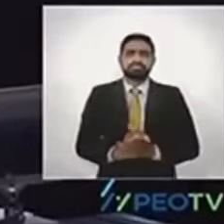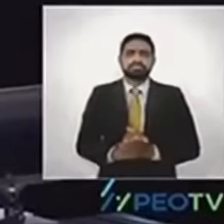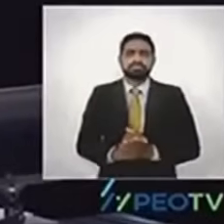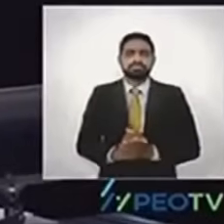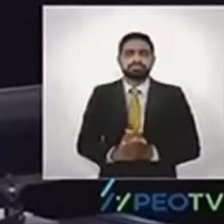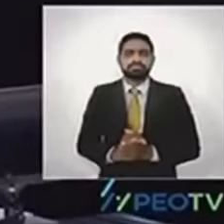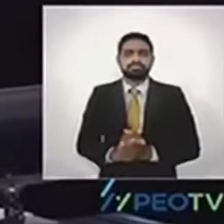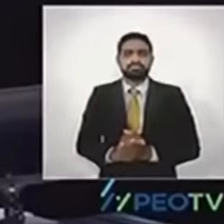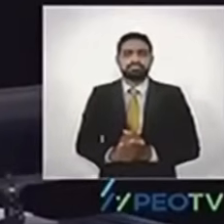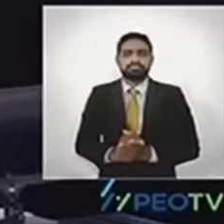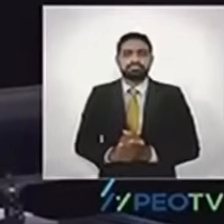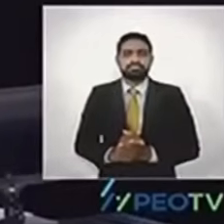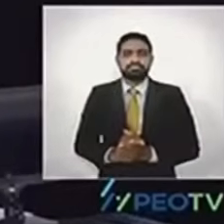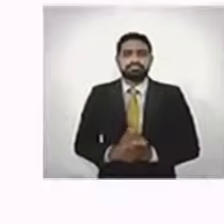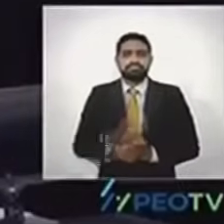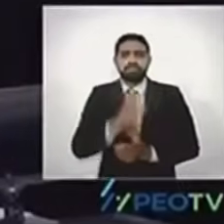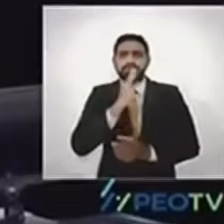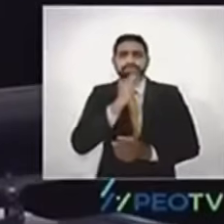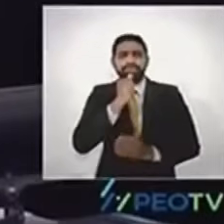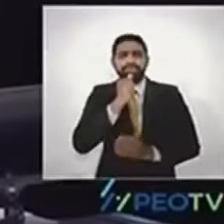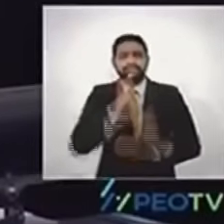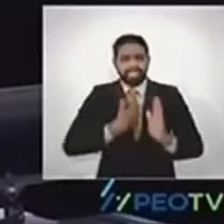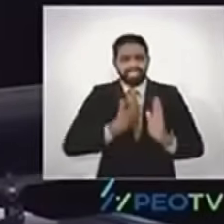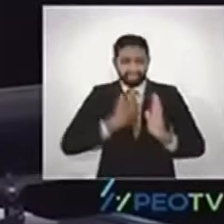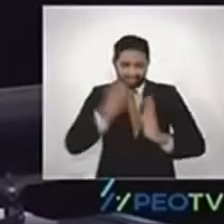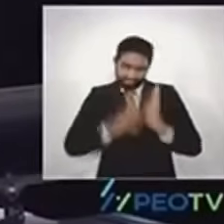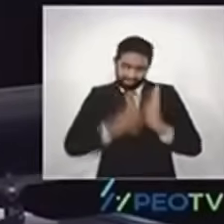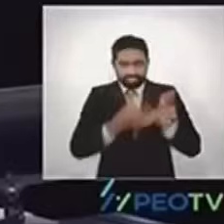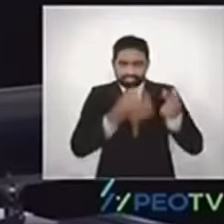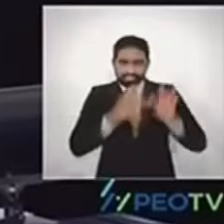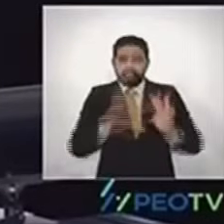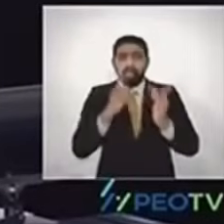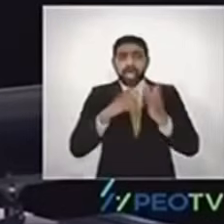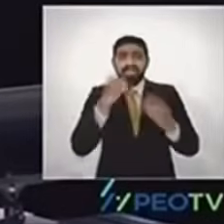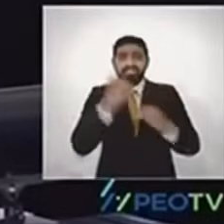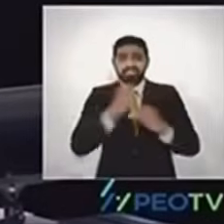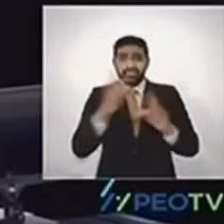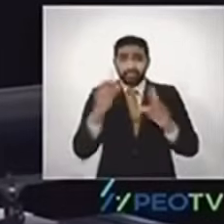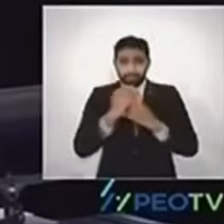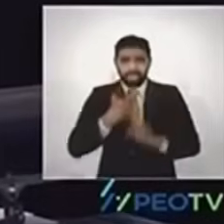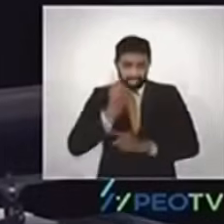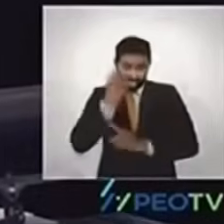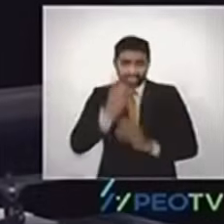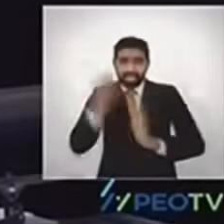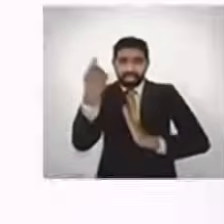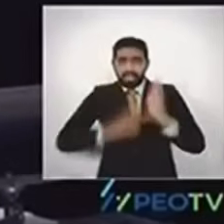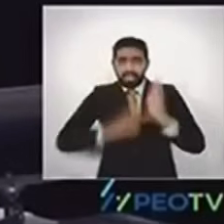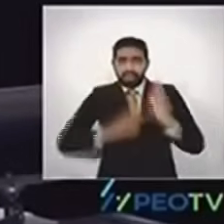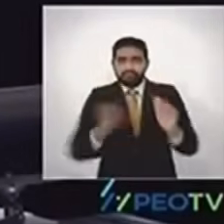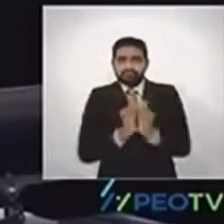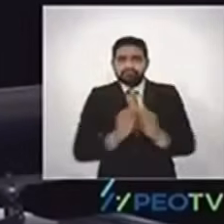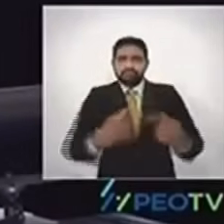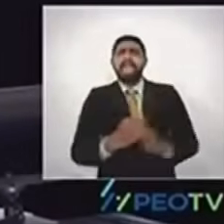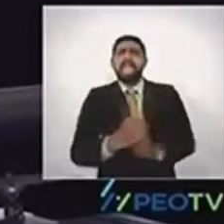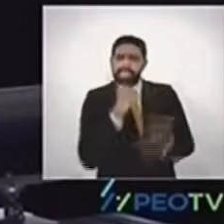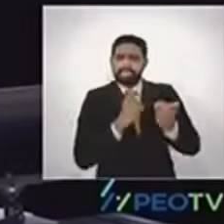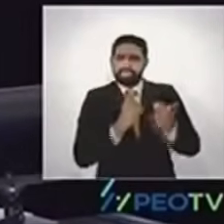Under which law did the IGP issue these circulars and implement these orders? The police is violating the rights of the people.